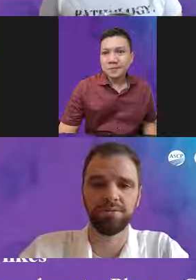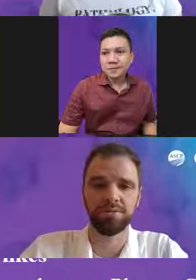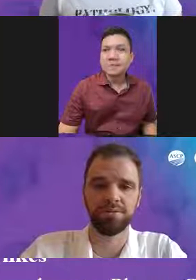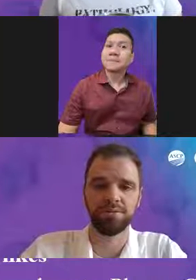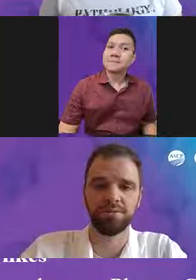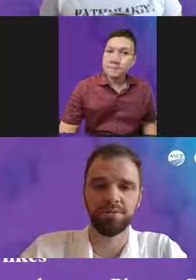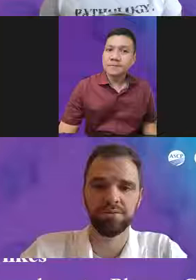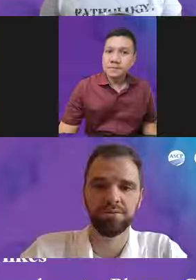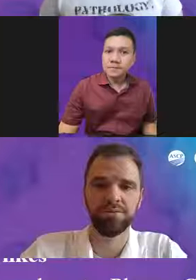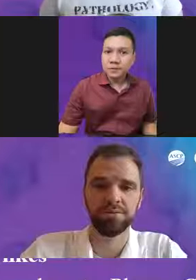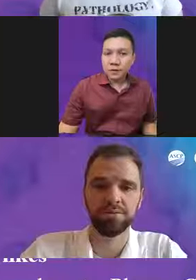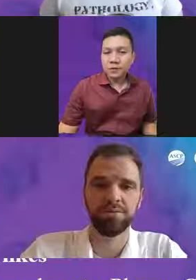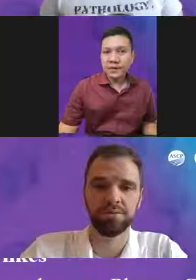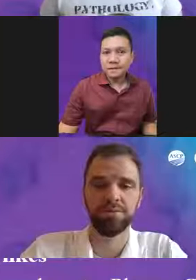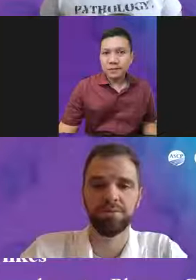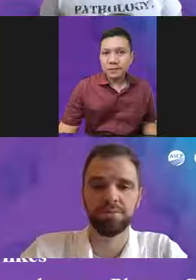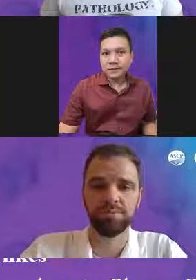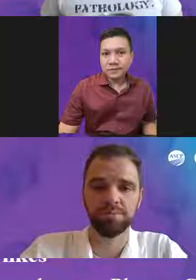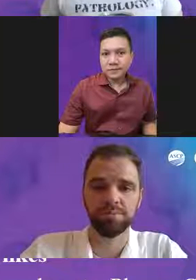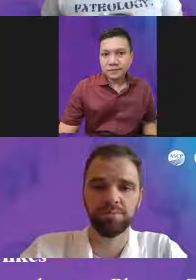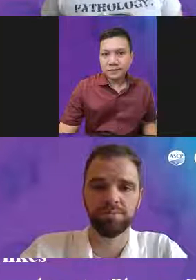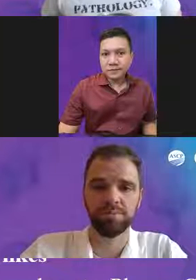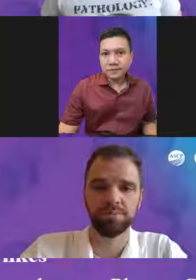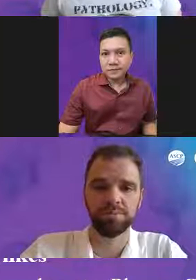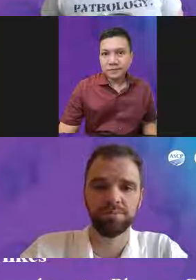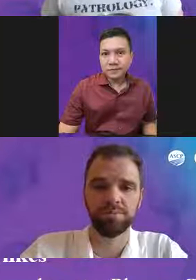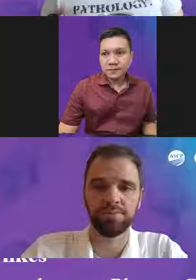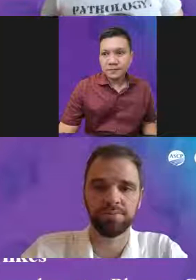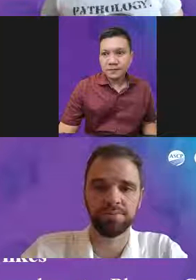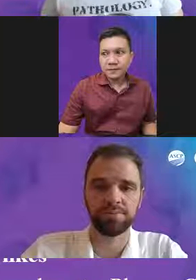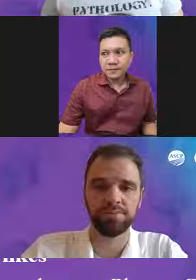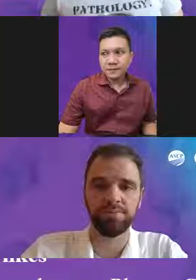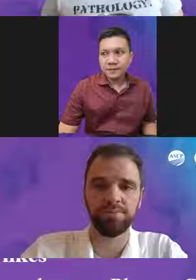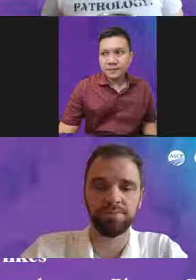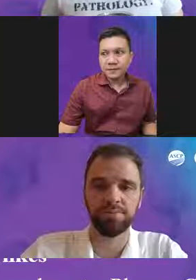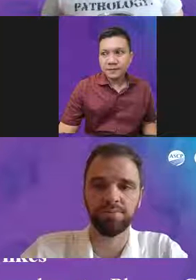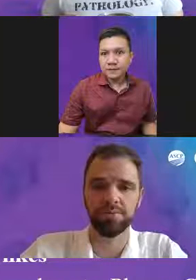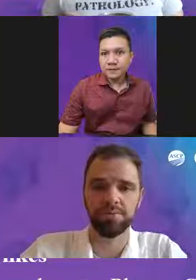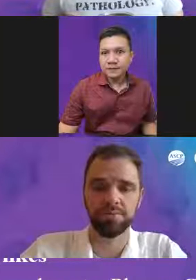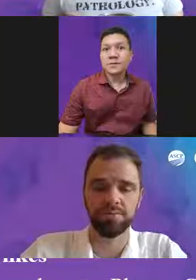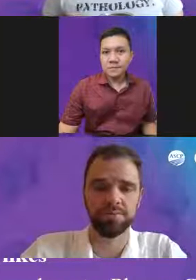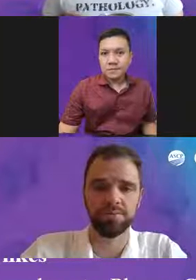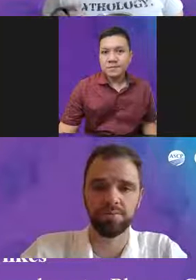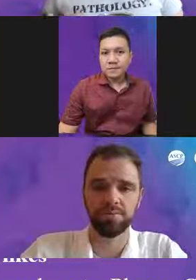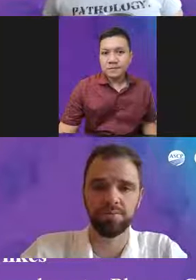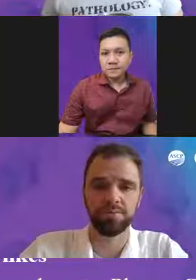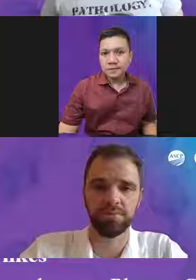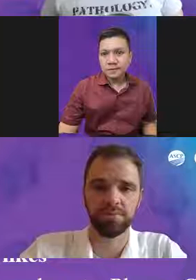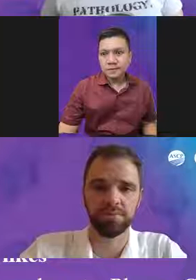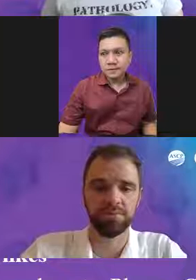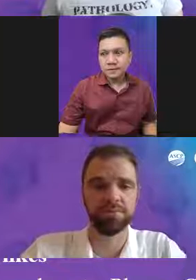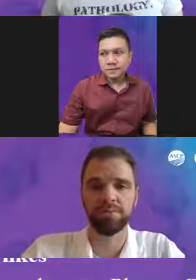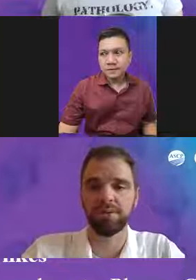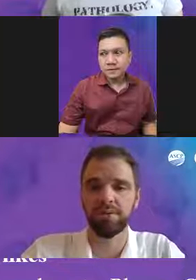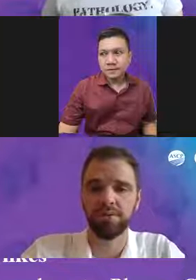not know this stuff, okay? So whenever you are in even blood banking, you can check